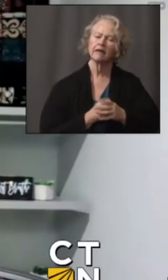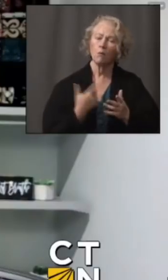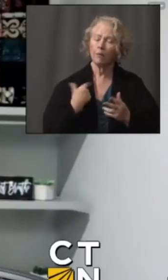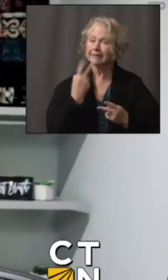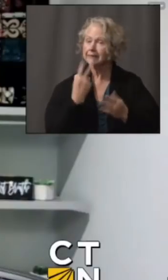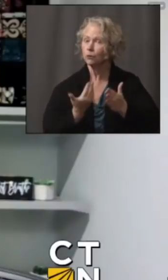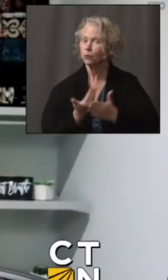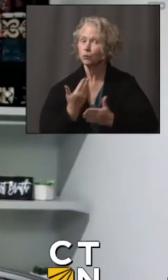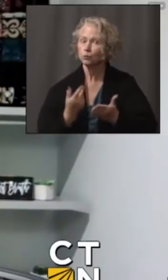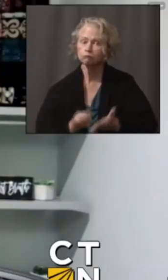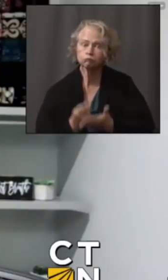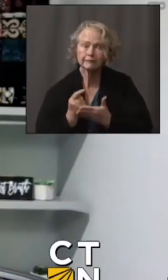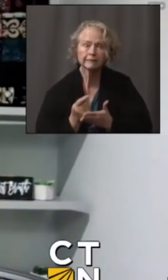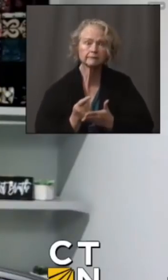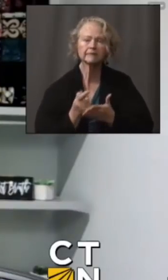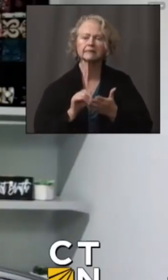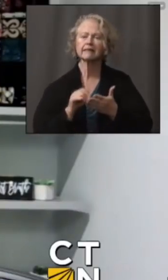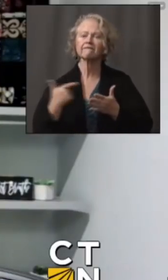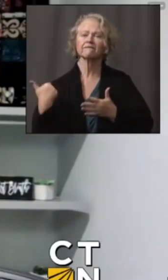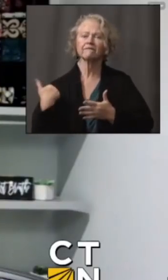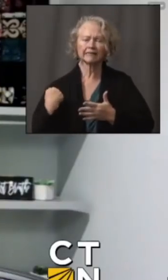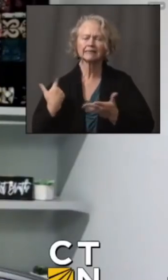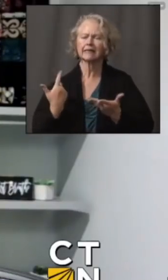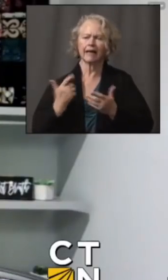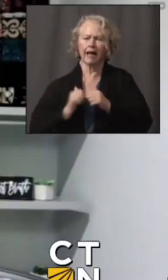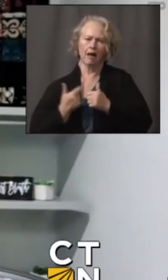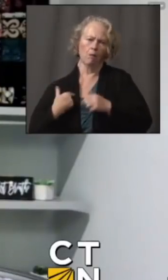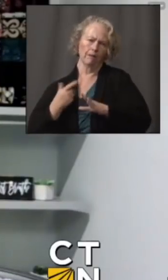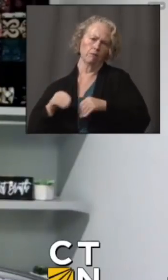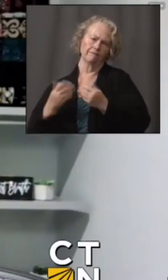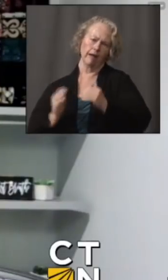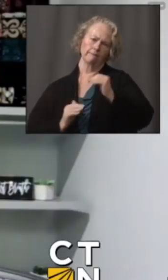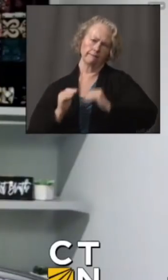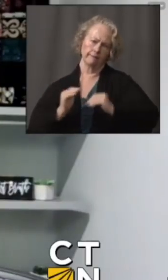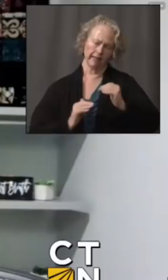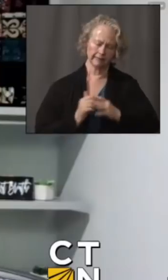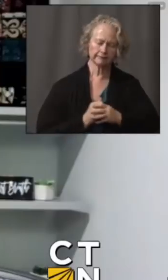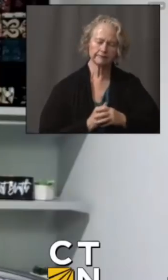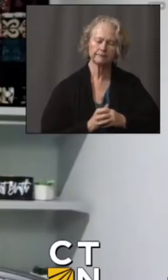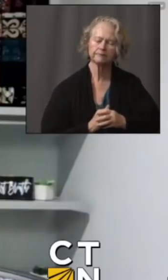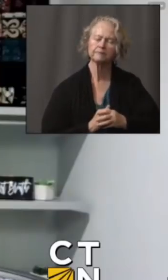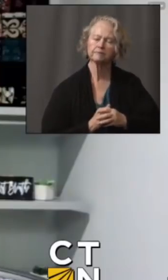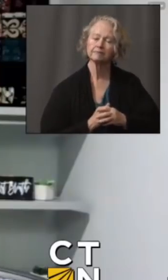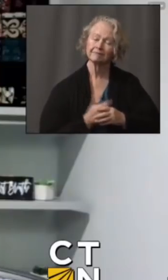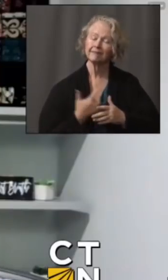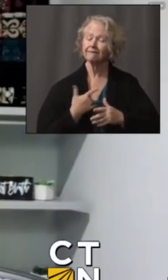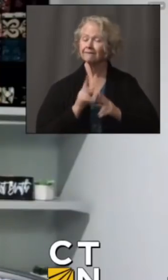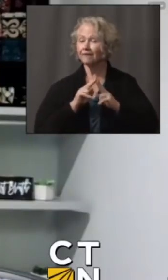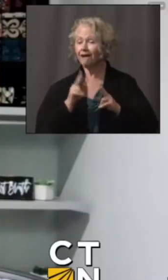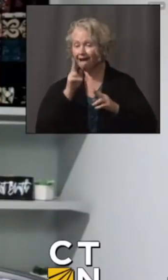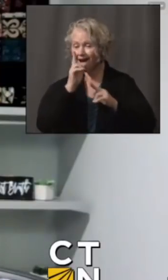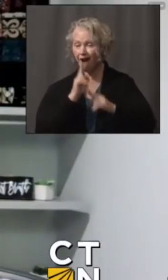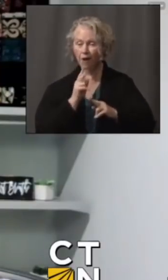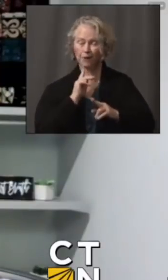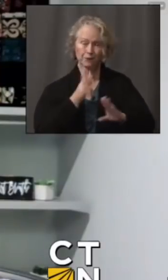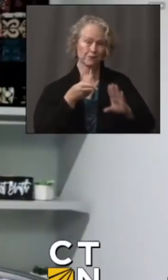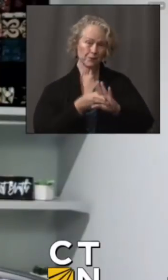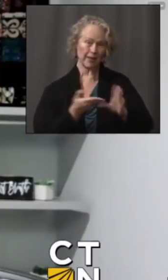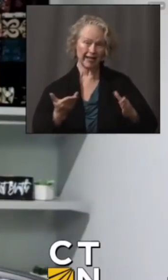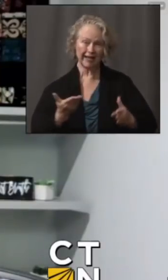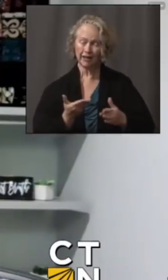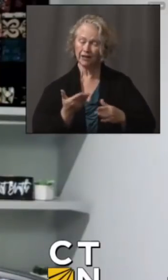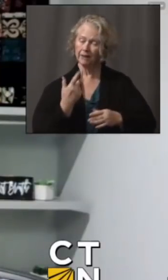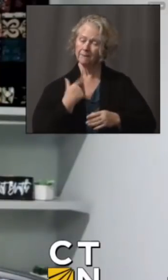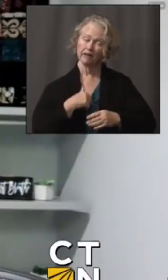board, and of course, in vaccine distribution. It's a real honor to be here because at our core,